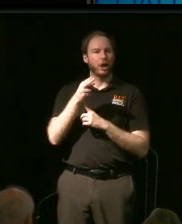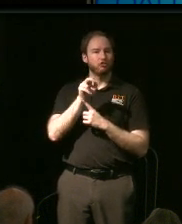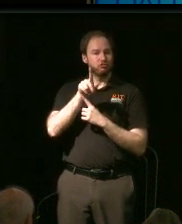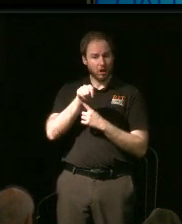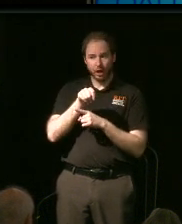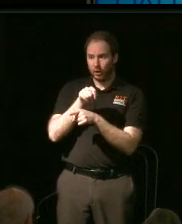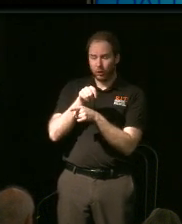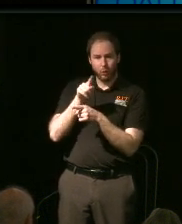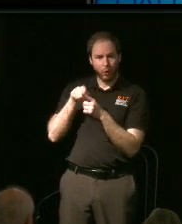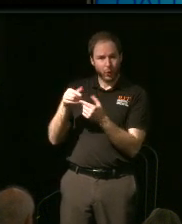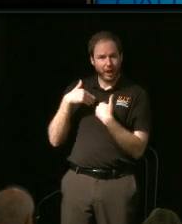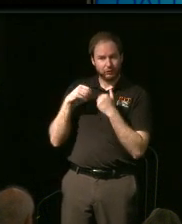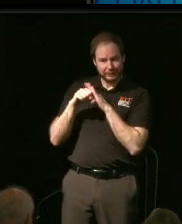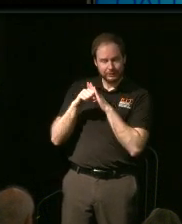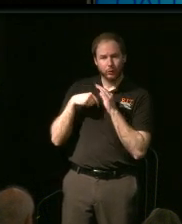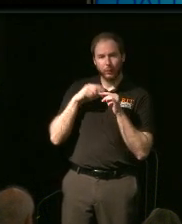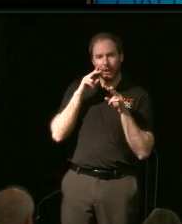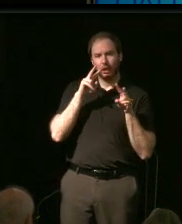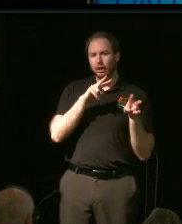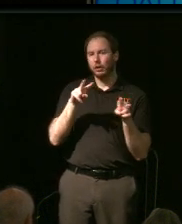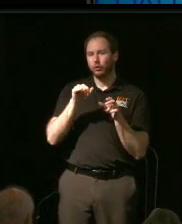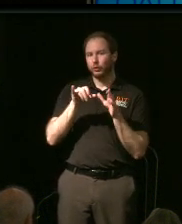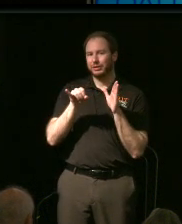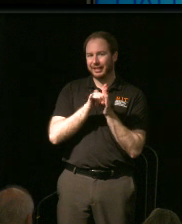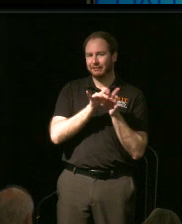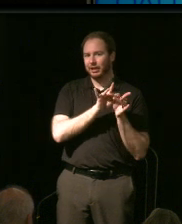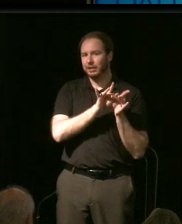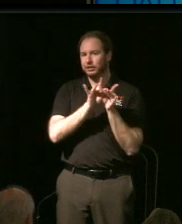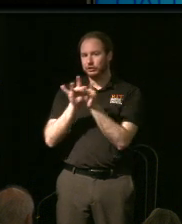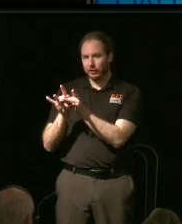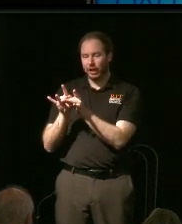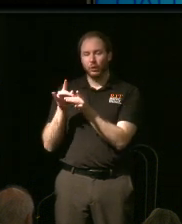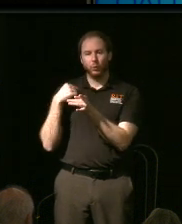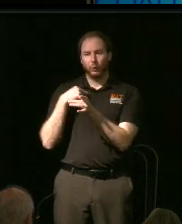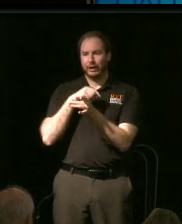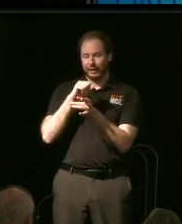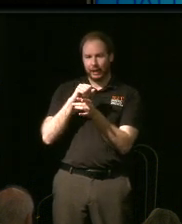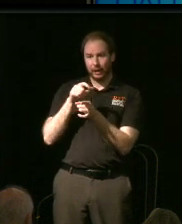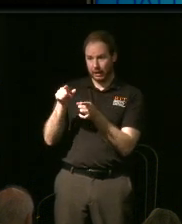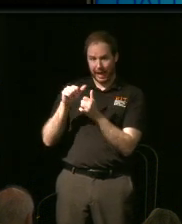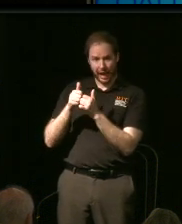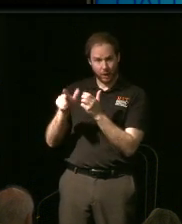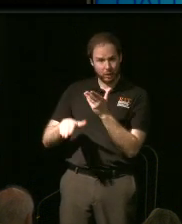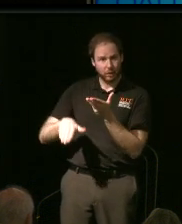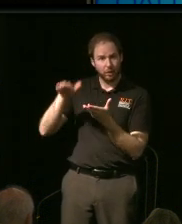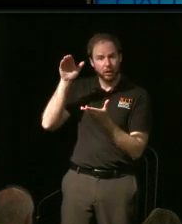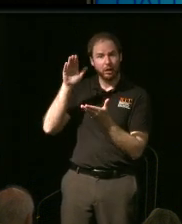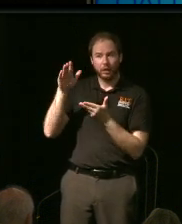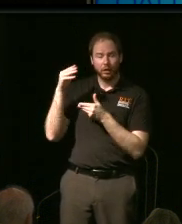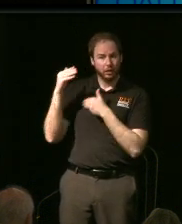We'll look for other people who have these same variations, and then we'll look to see how they've done and what's happened